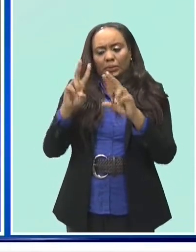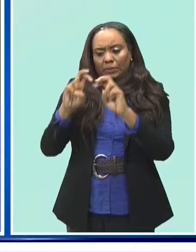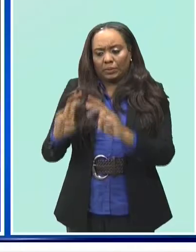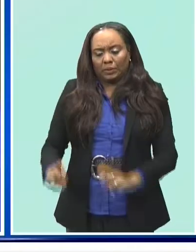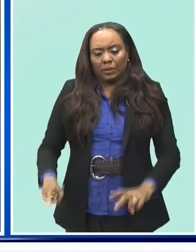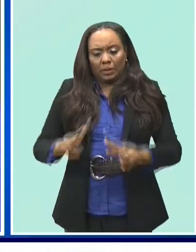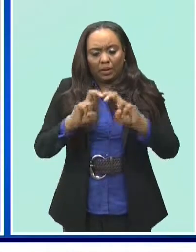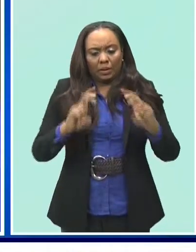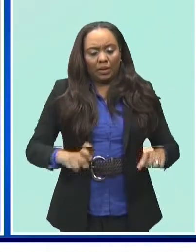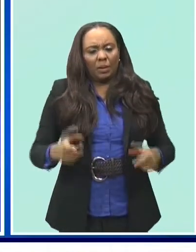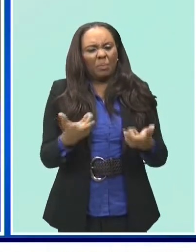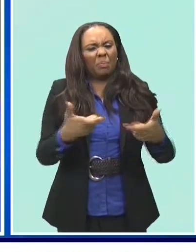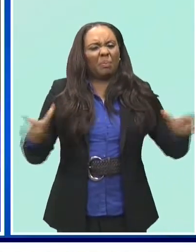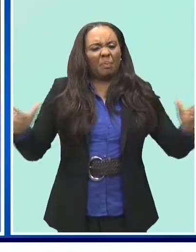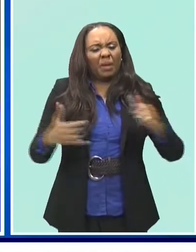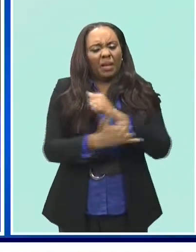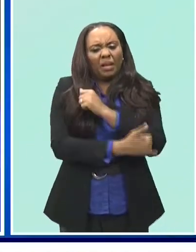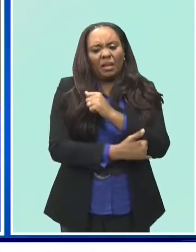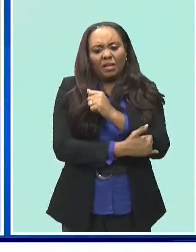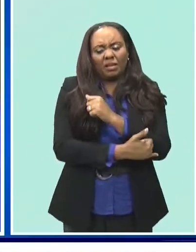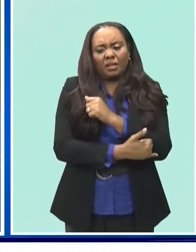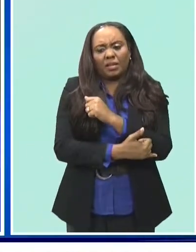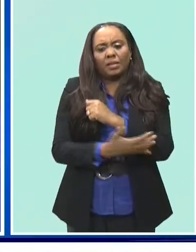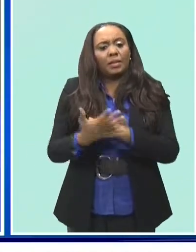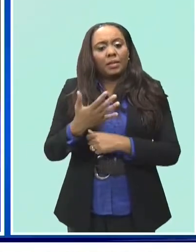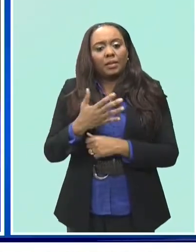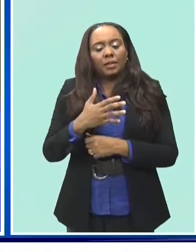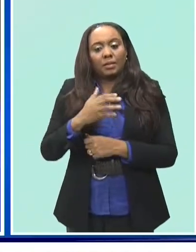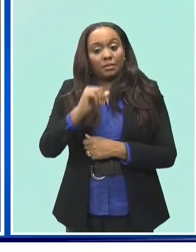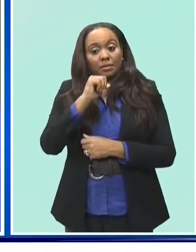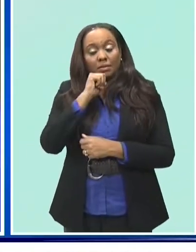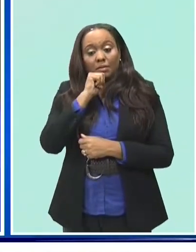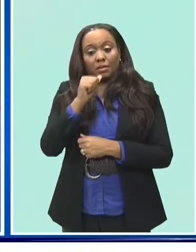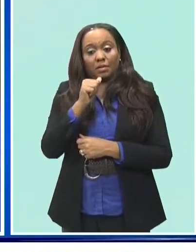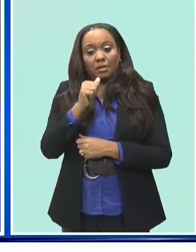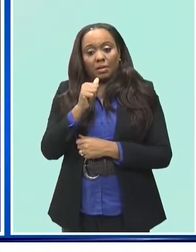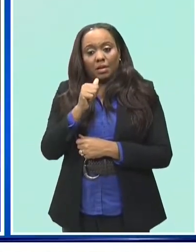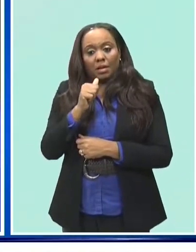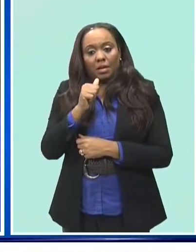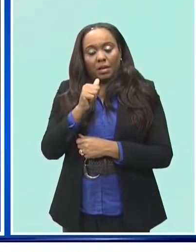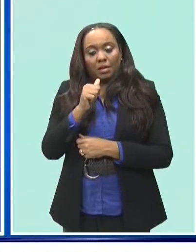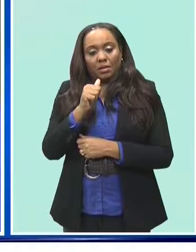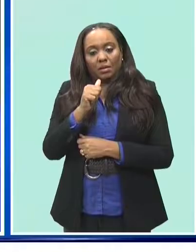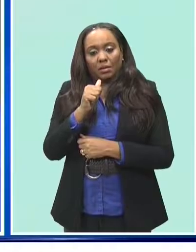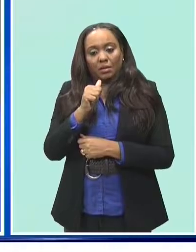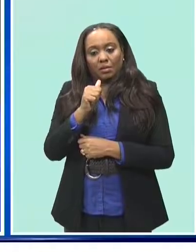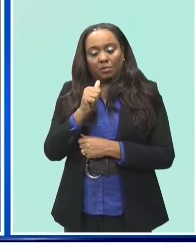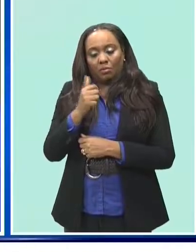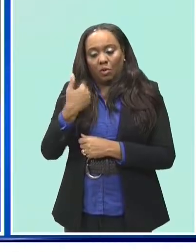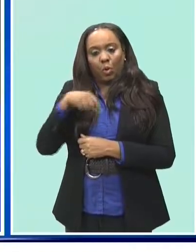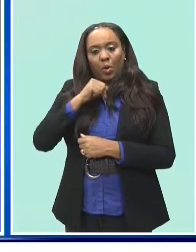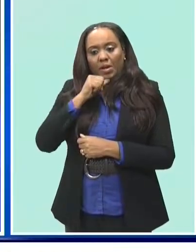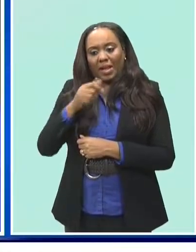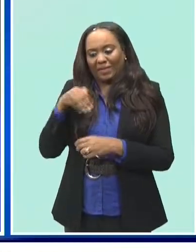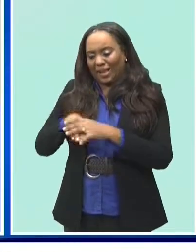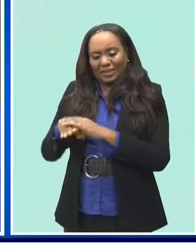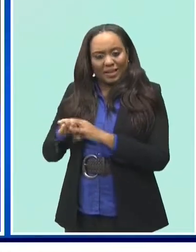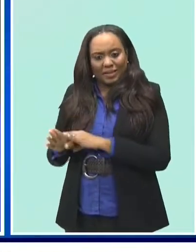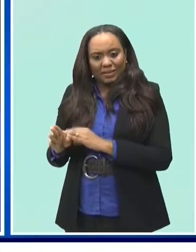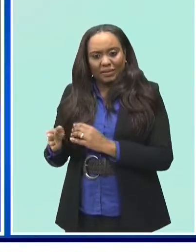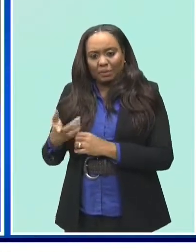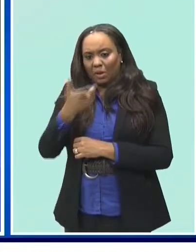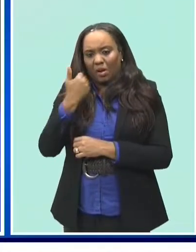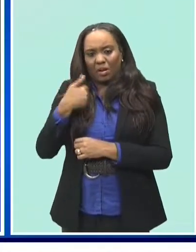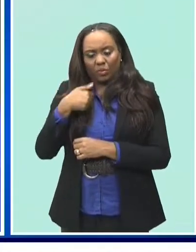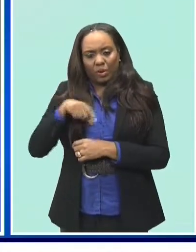no relationship to the reality of our lives. And even when money is promised in the midst of disasters, money promised